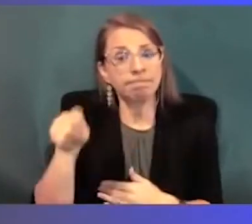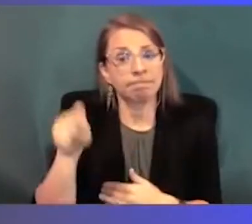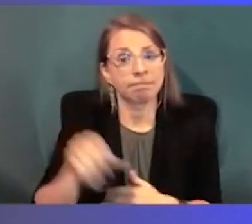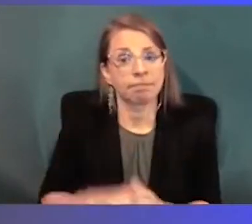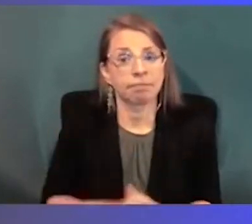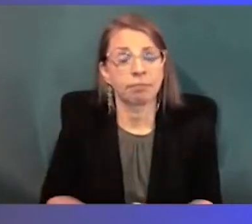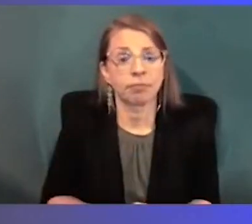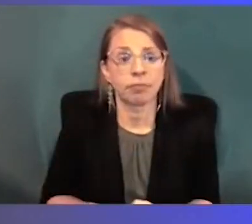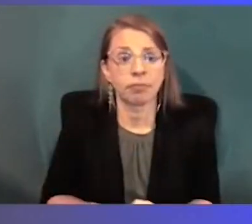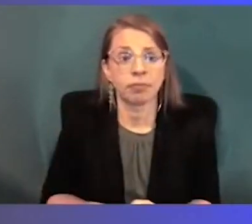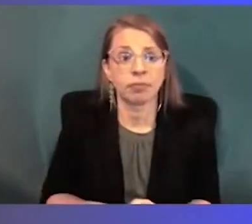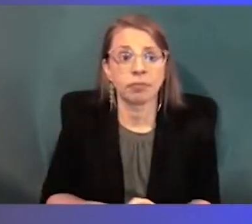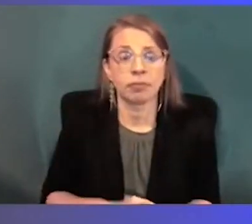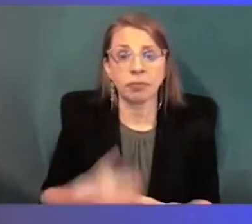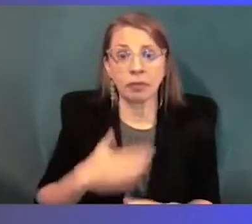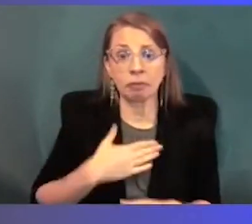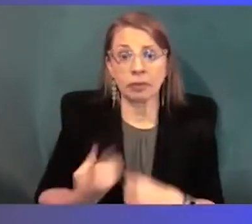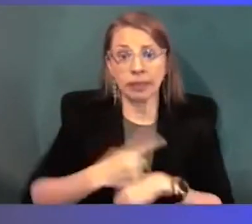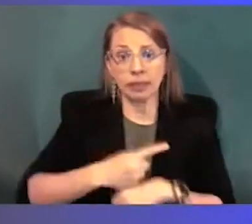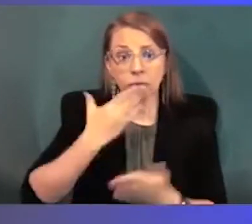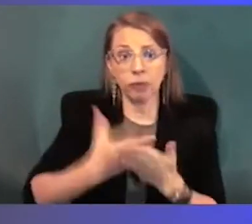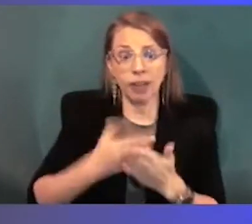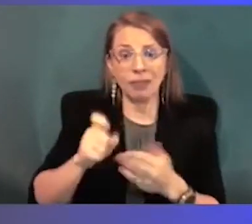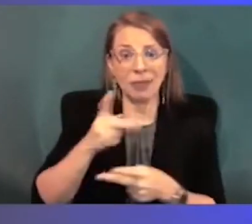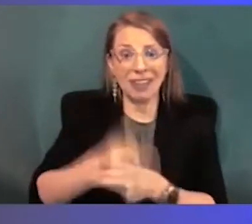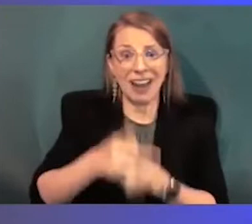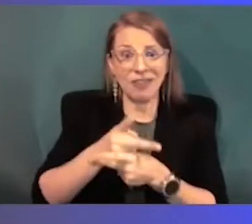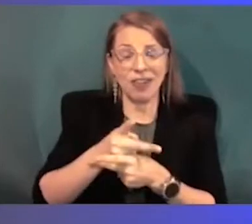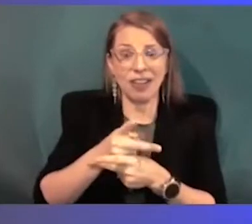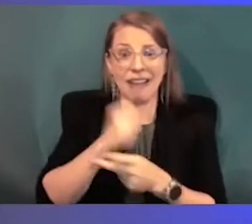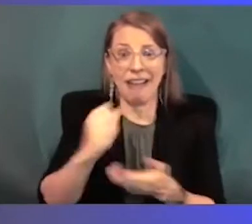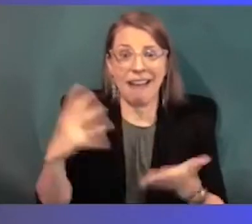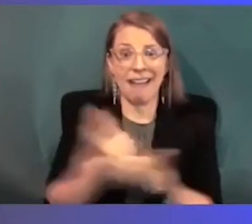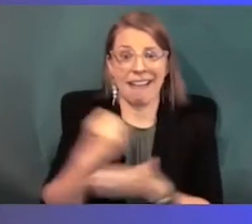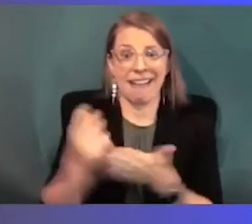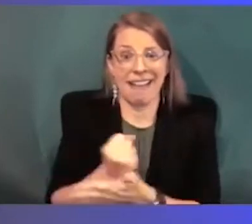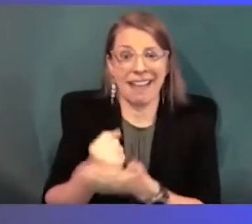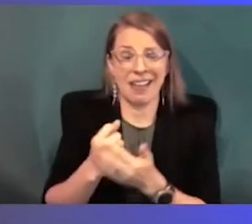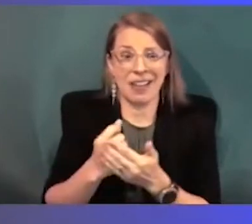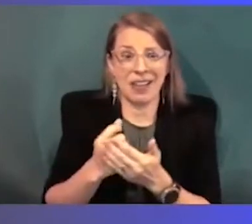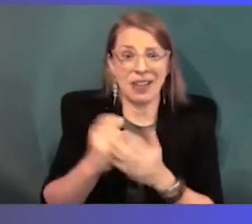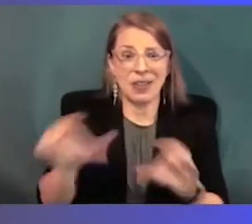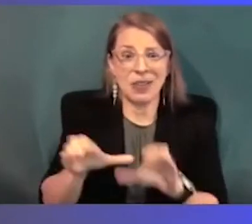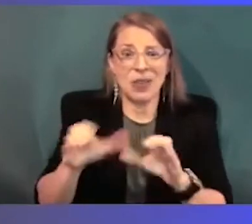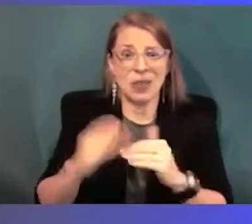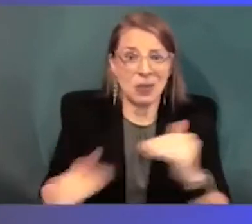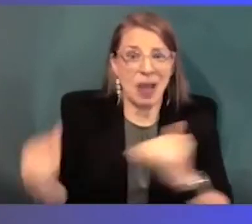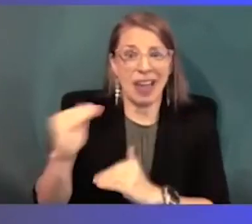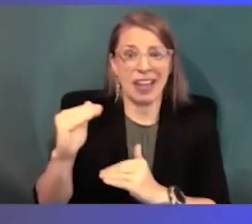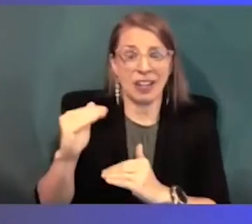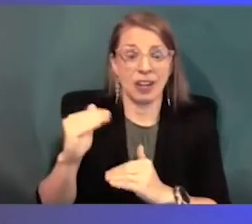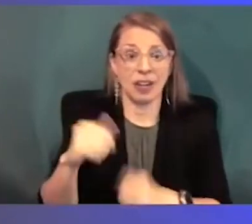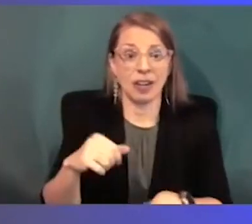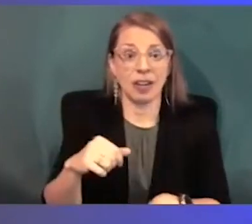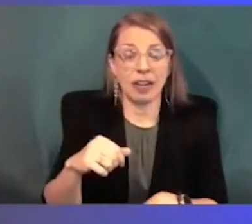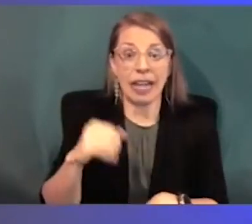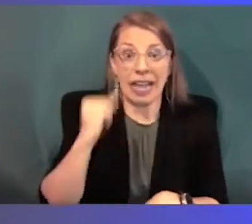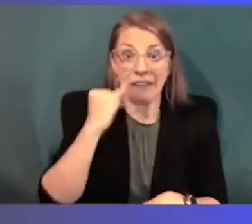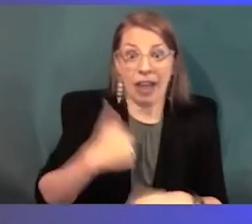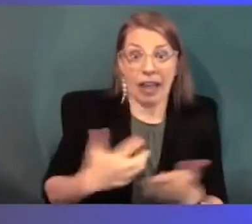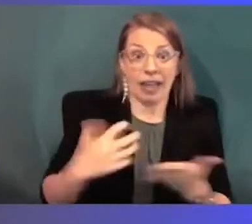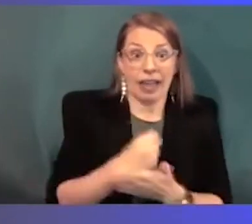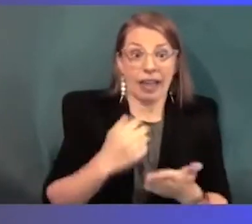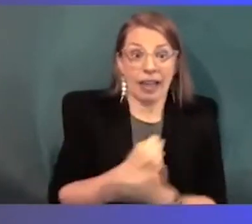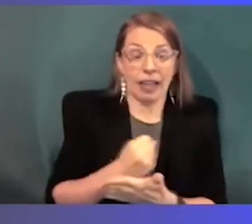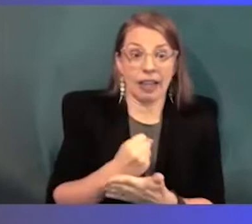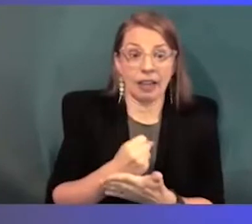And my good days, I have to be careful not to take advantage of my good days because I found out when I took advantage of my good days, it seemed like it took me